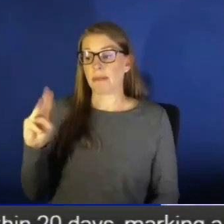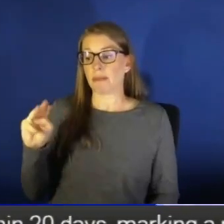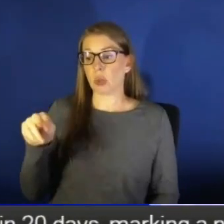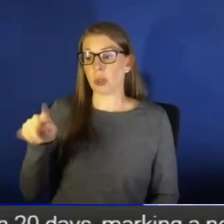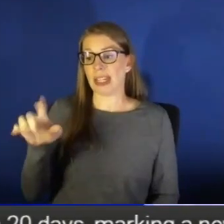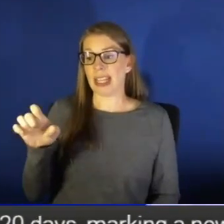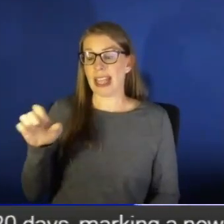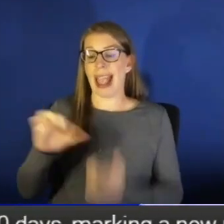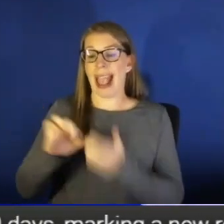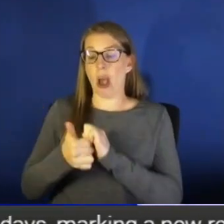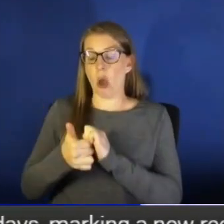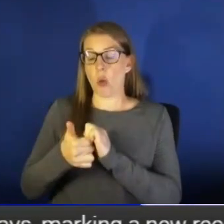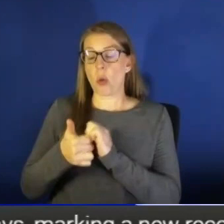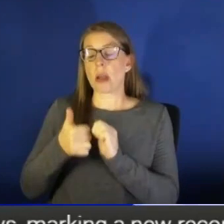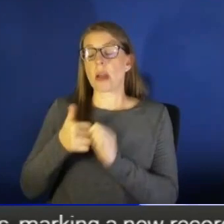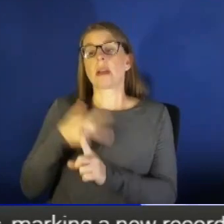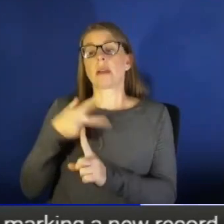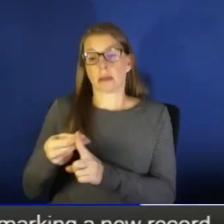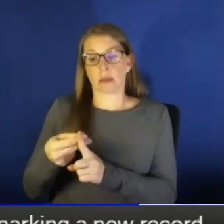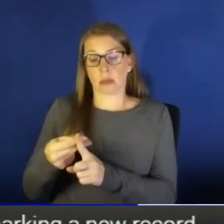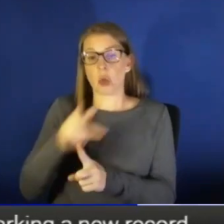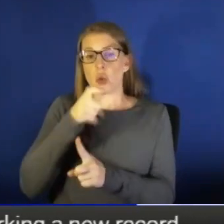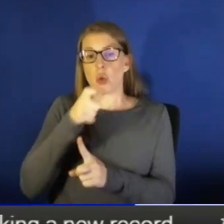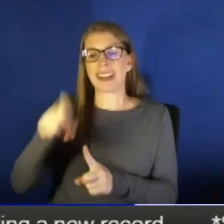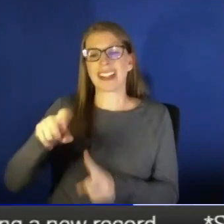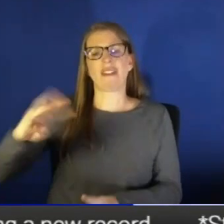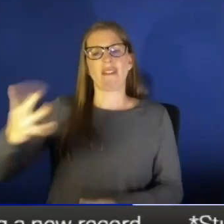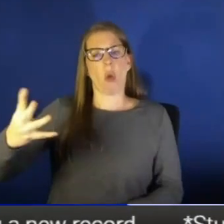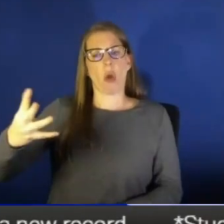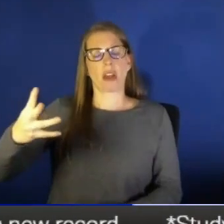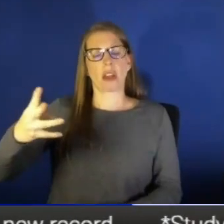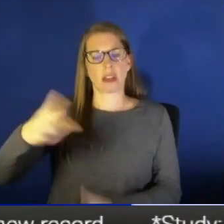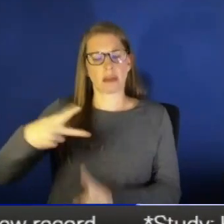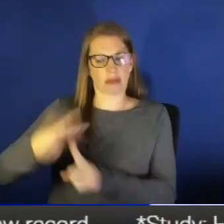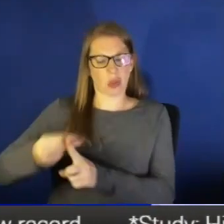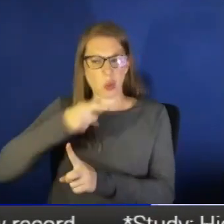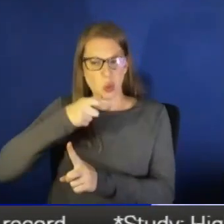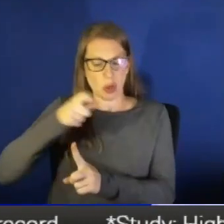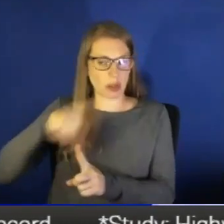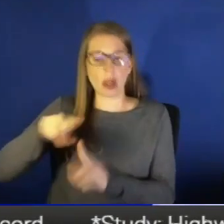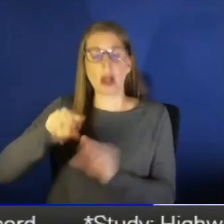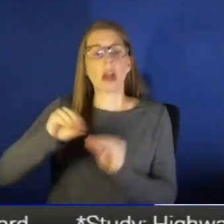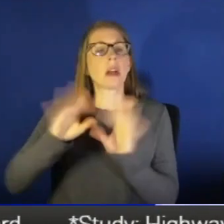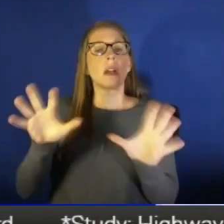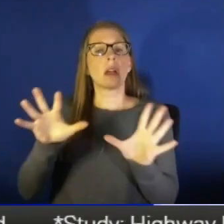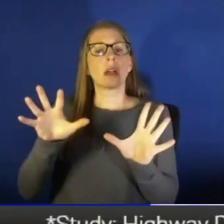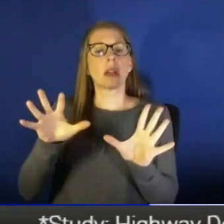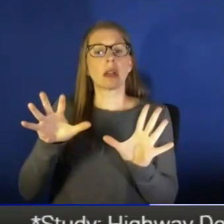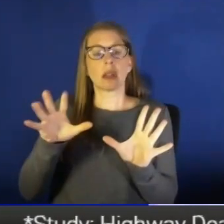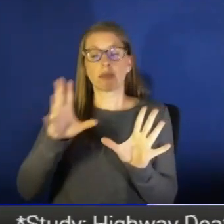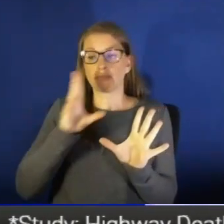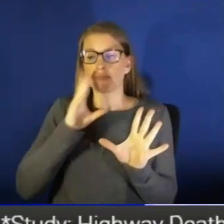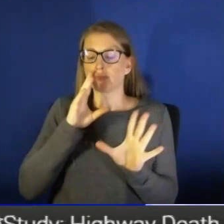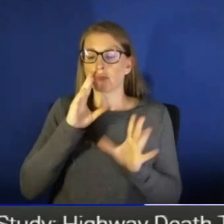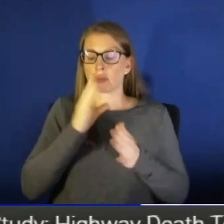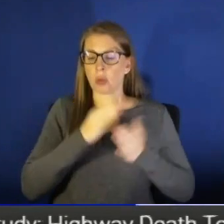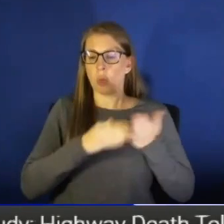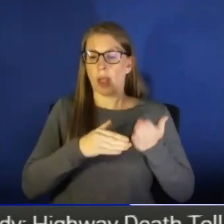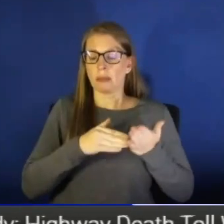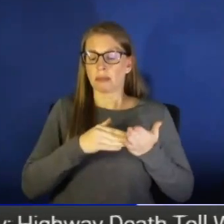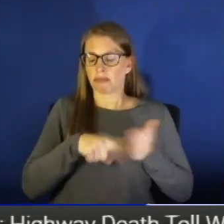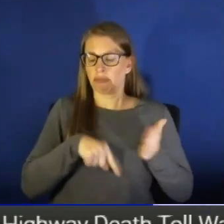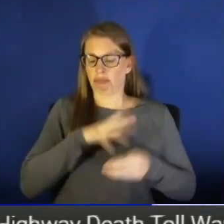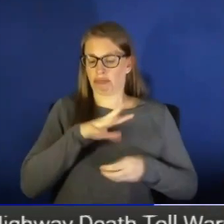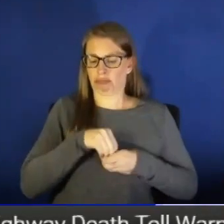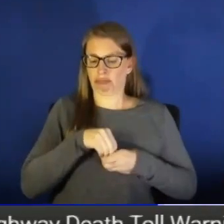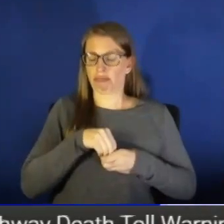remains is who needs that 4th dose? Is it everybody? Obviously, we know some of what went into creating that recommendation of 50